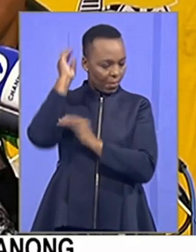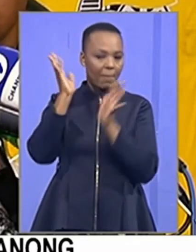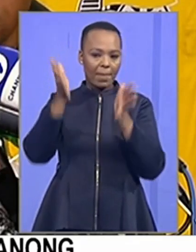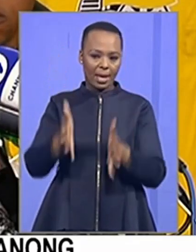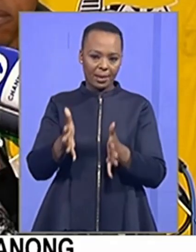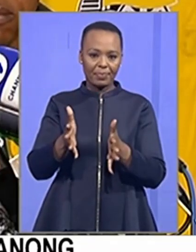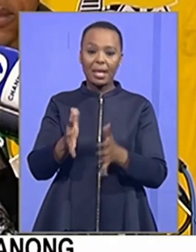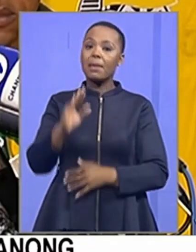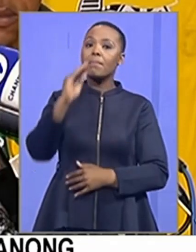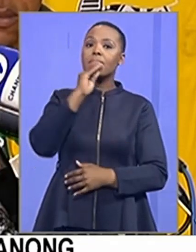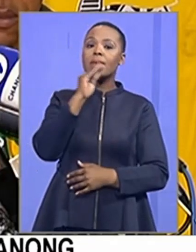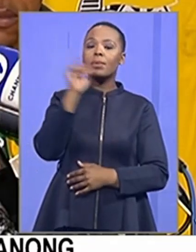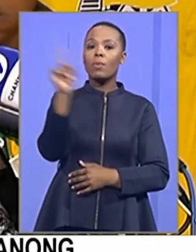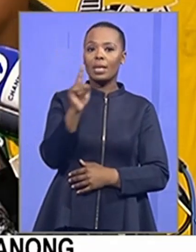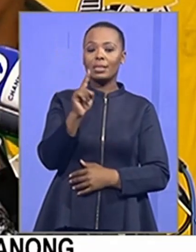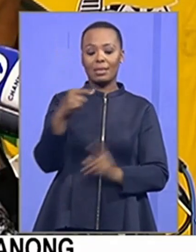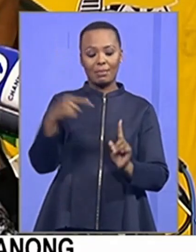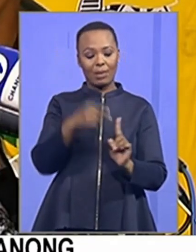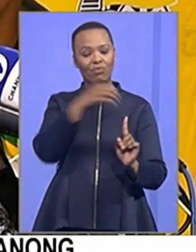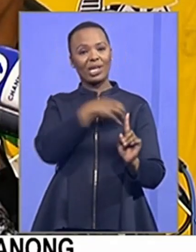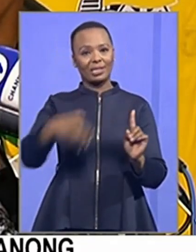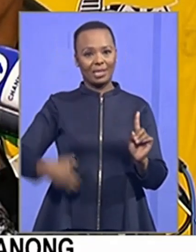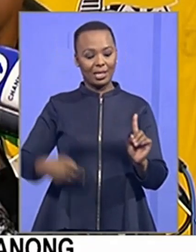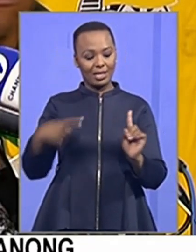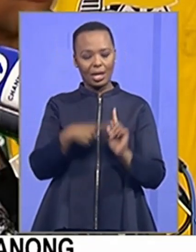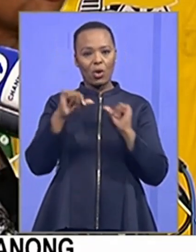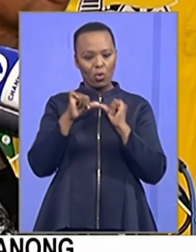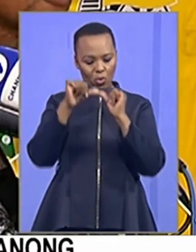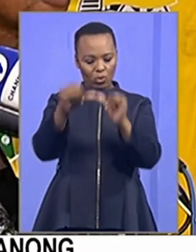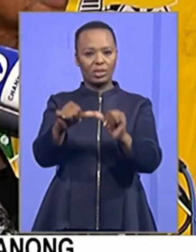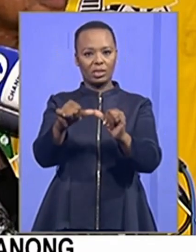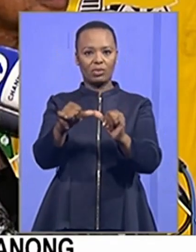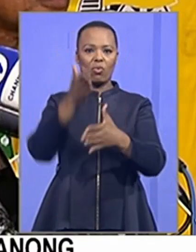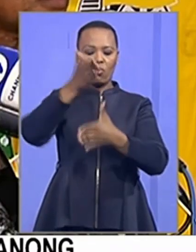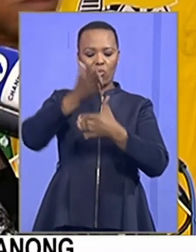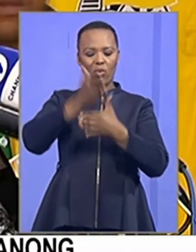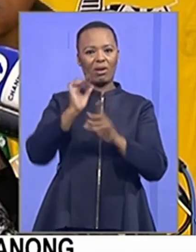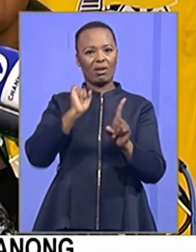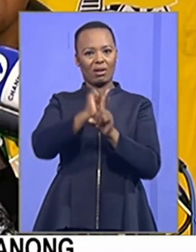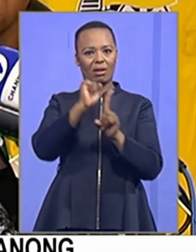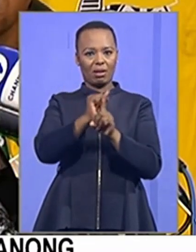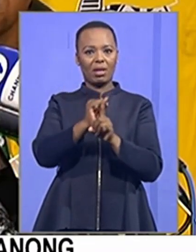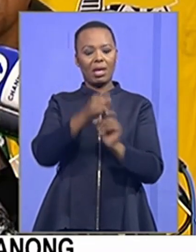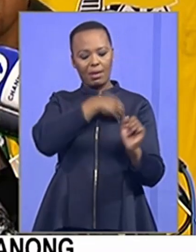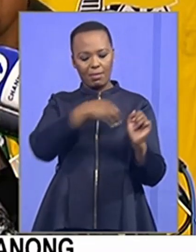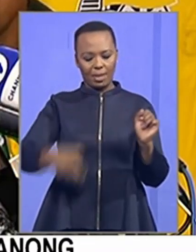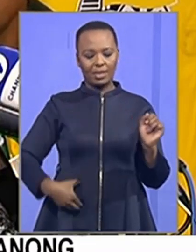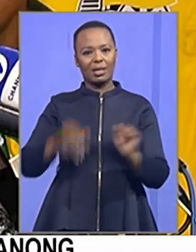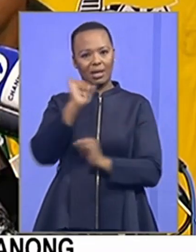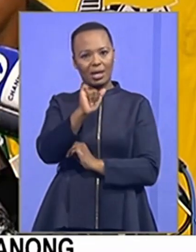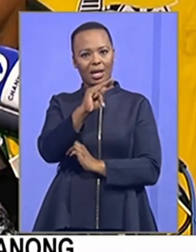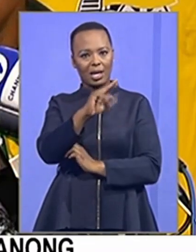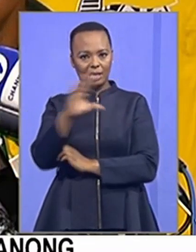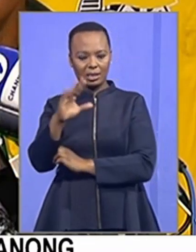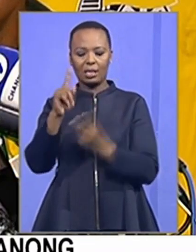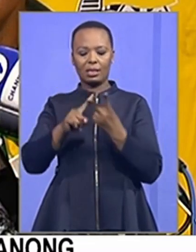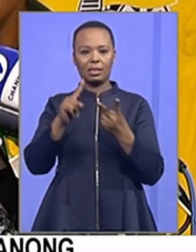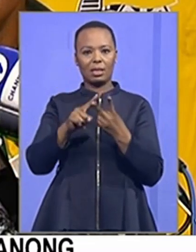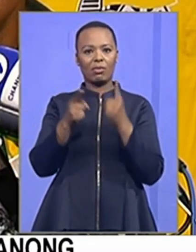What does that mean? It means the president continues with his duties as president of the ANC and the